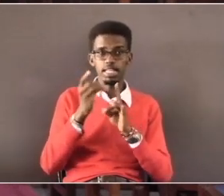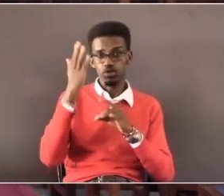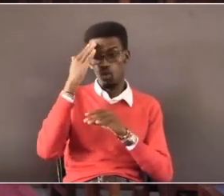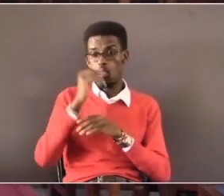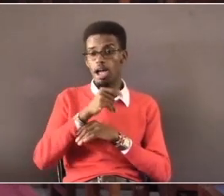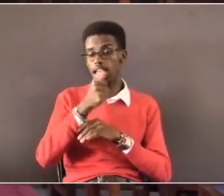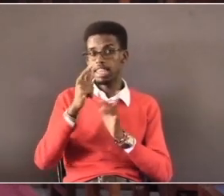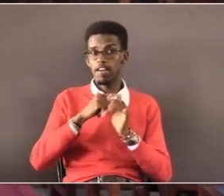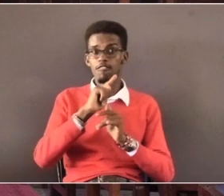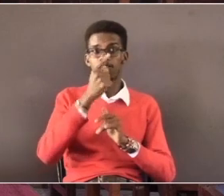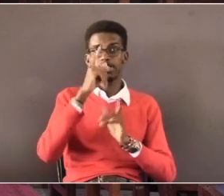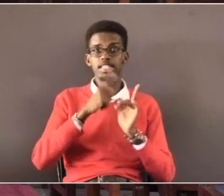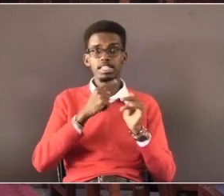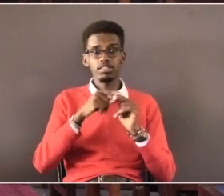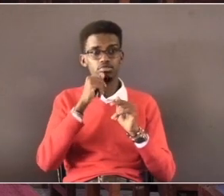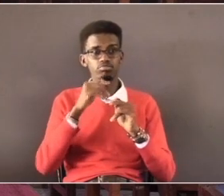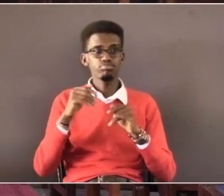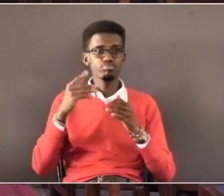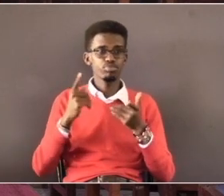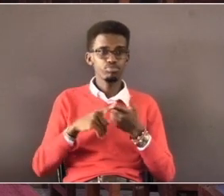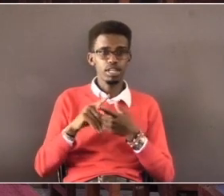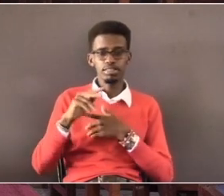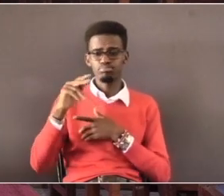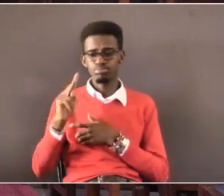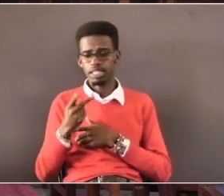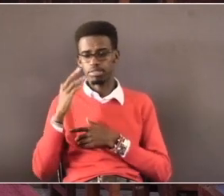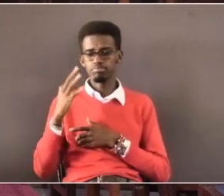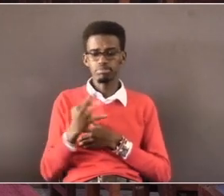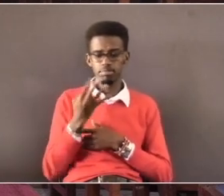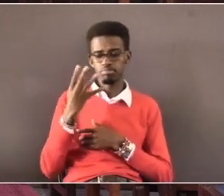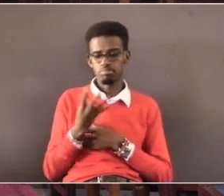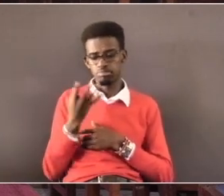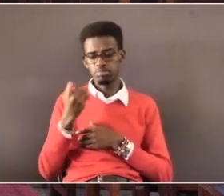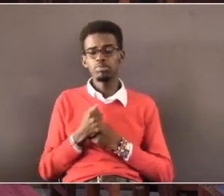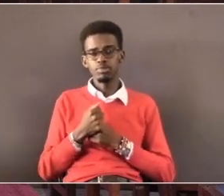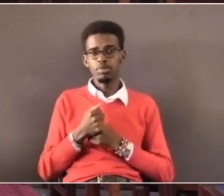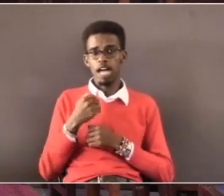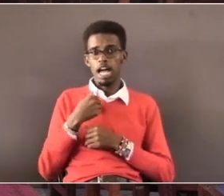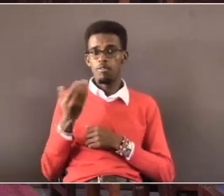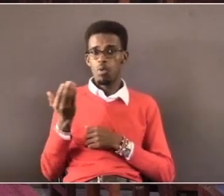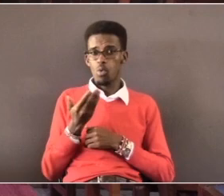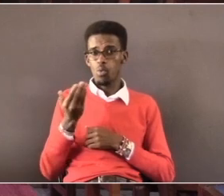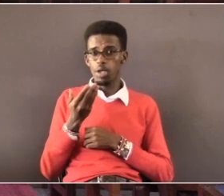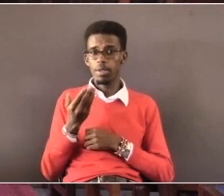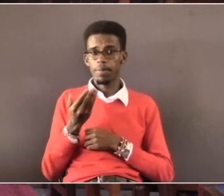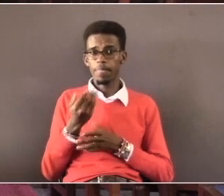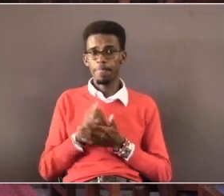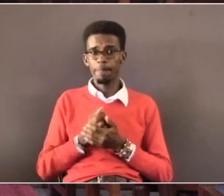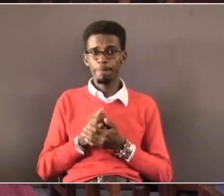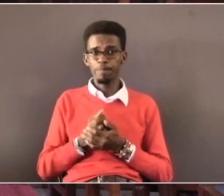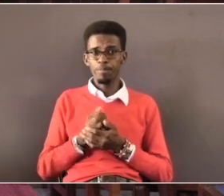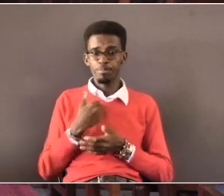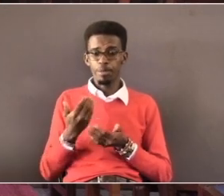other. It's a first date, you're out on a picnic on the second and the third. There's this aspect of just